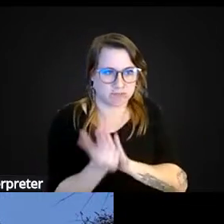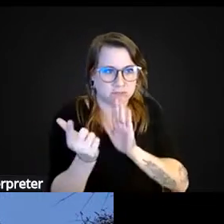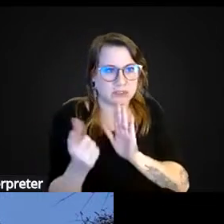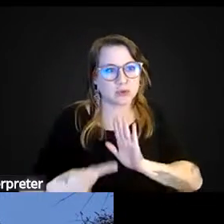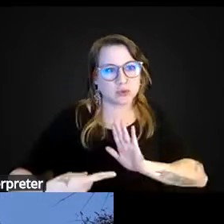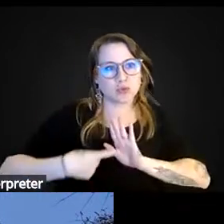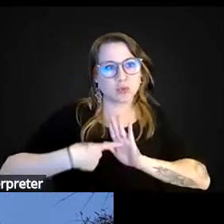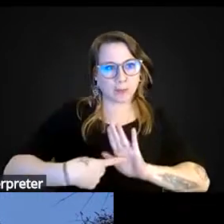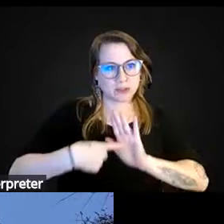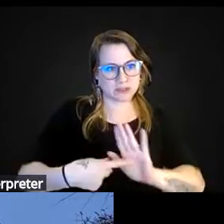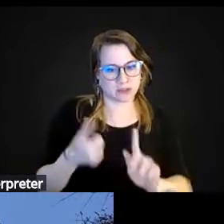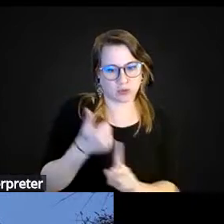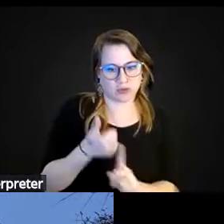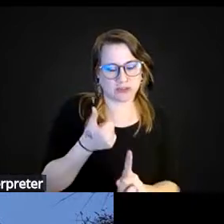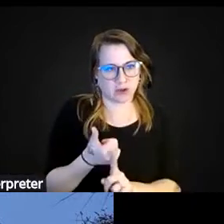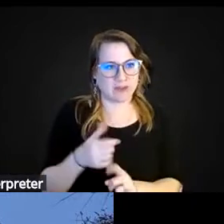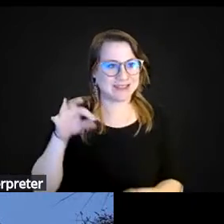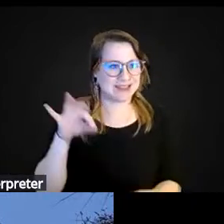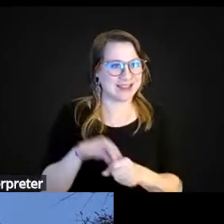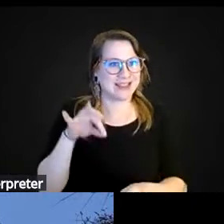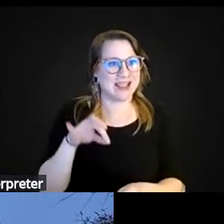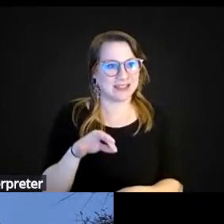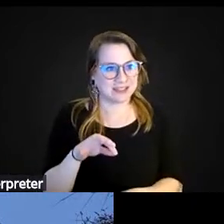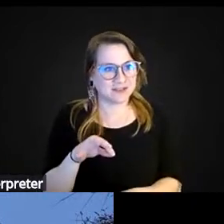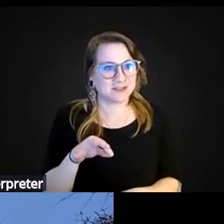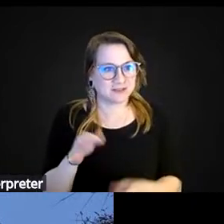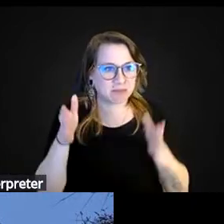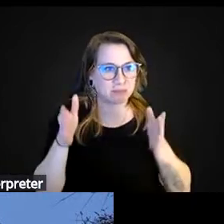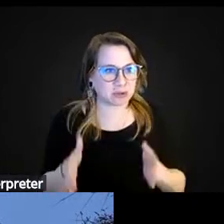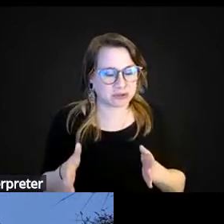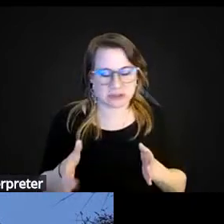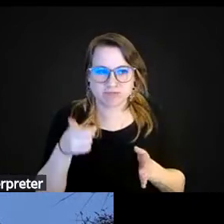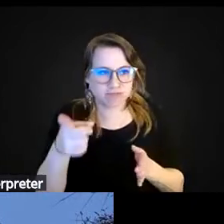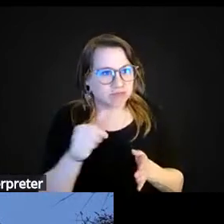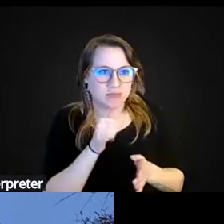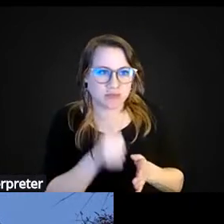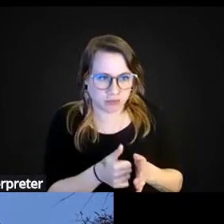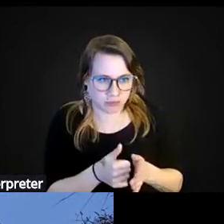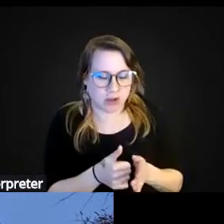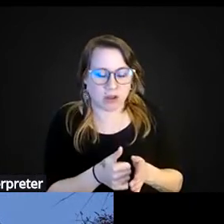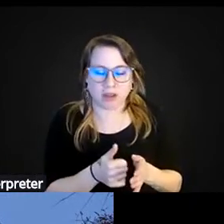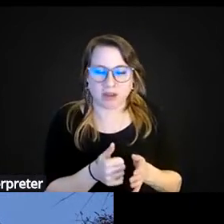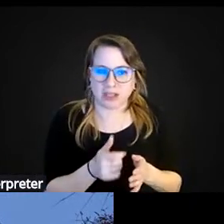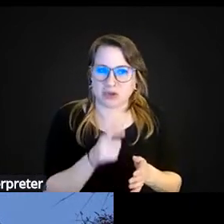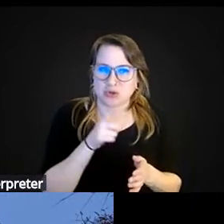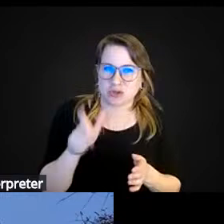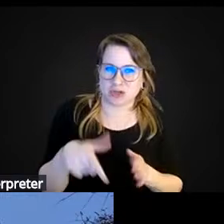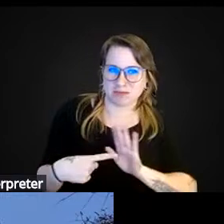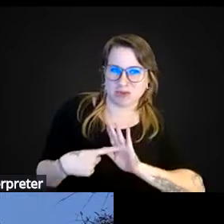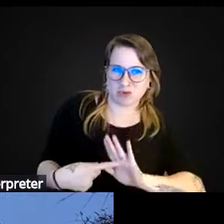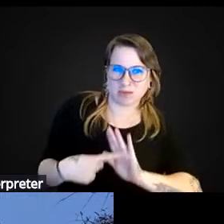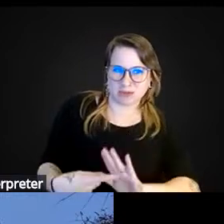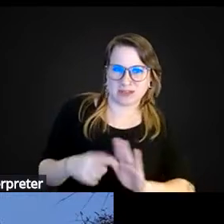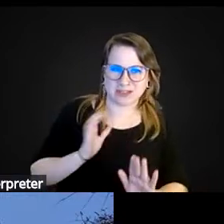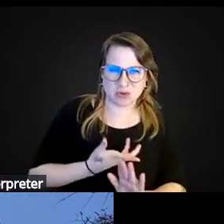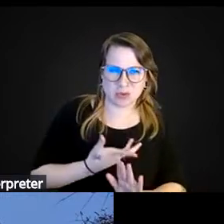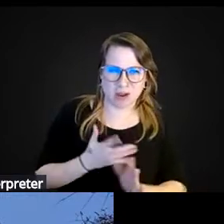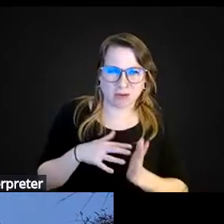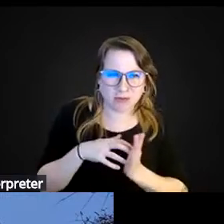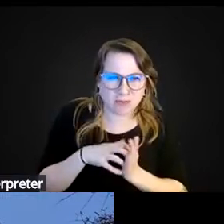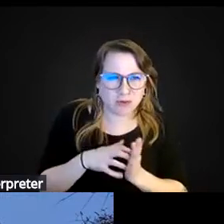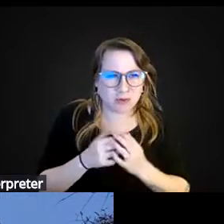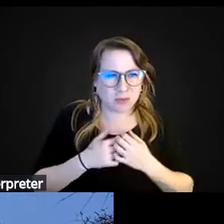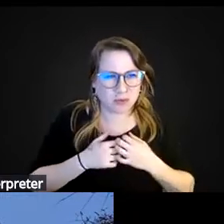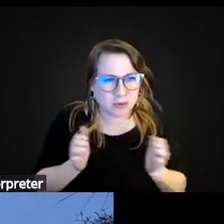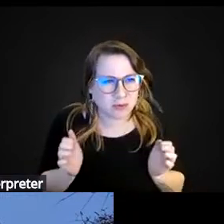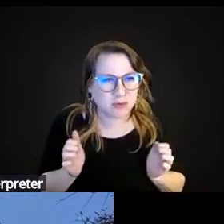elected official and you are not. And so indefinitely, you shouldn't be representing to our vulnerable citizens